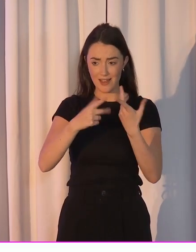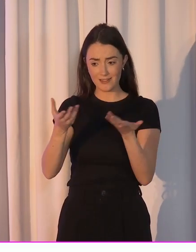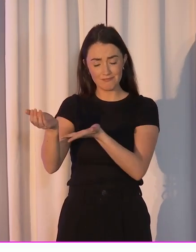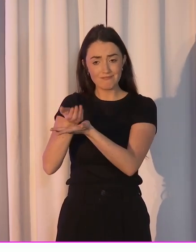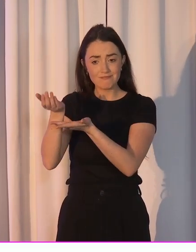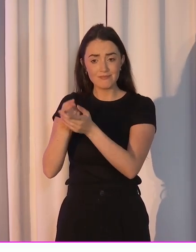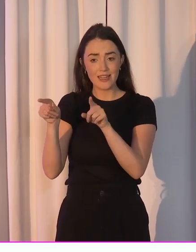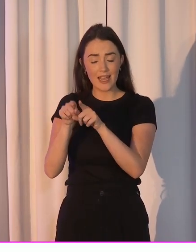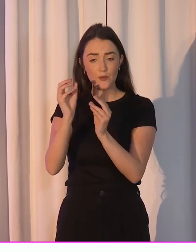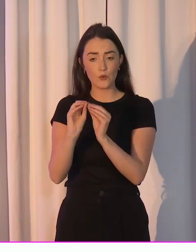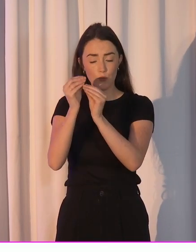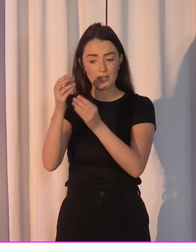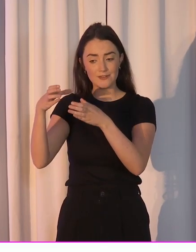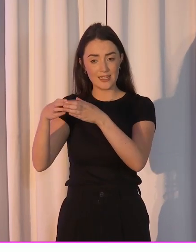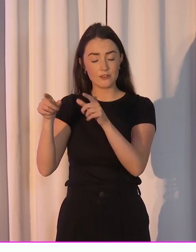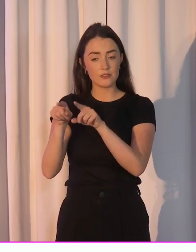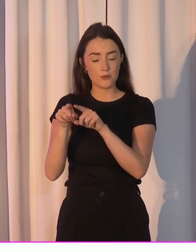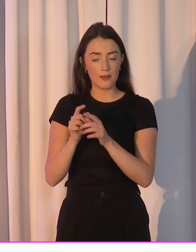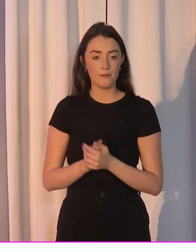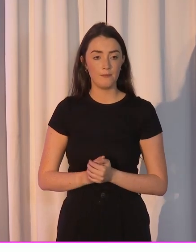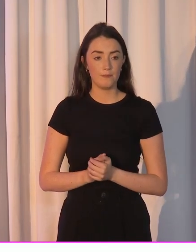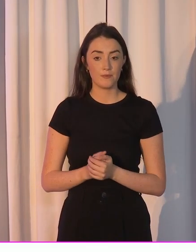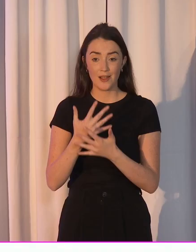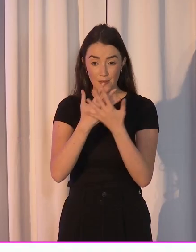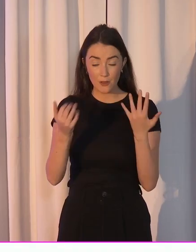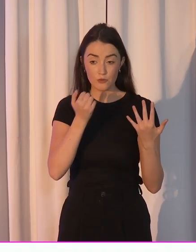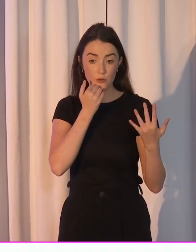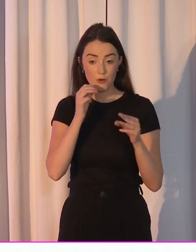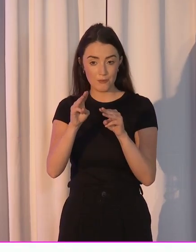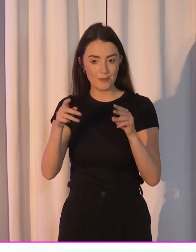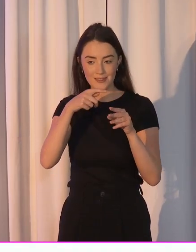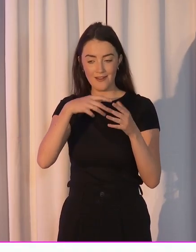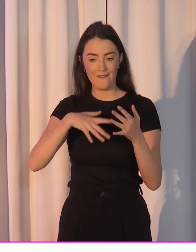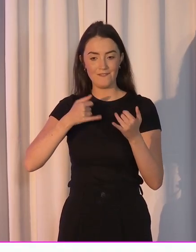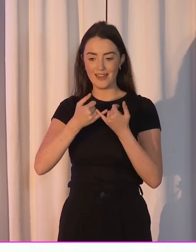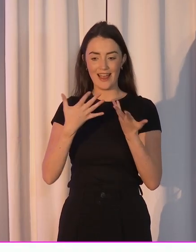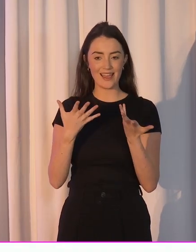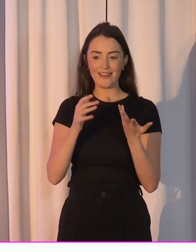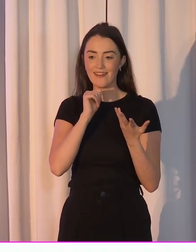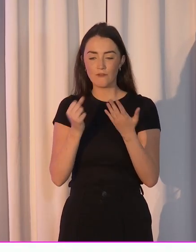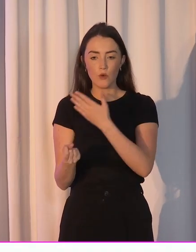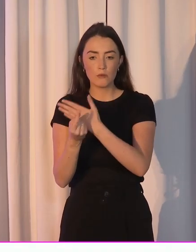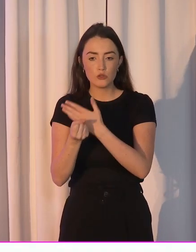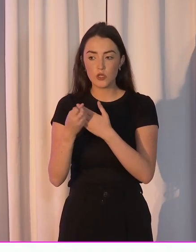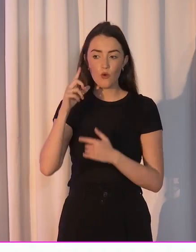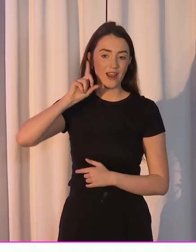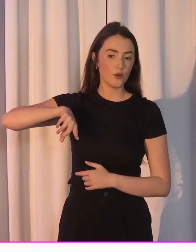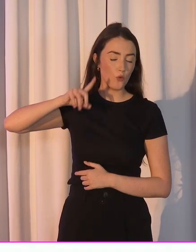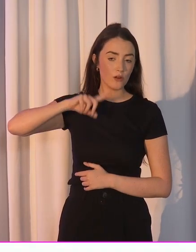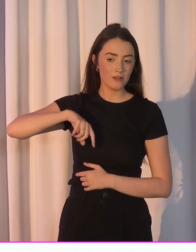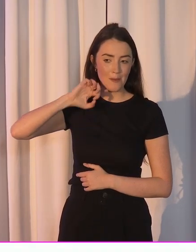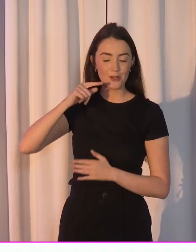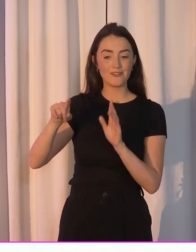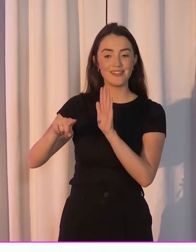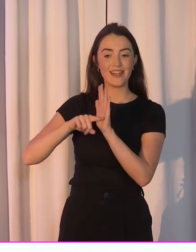sector. A substantial number of respondents report being overlooked or denied opportunities due to negative